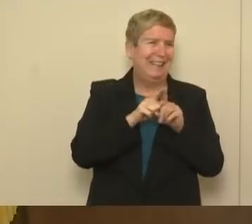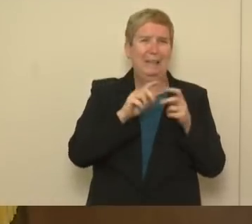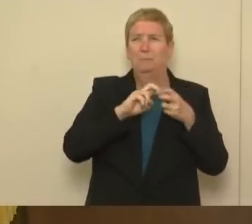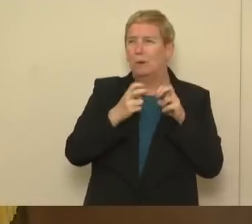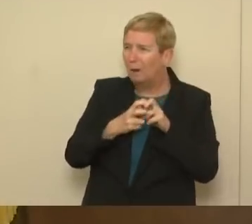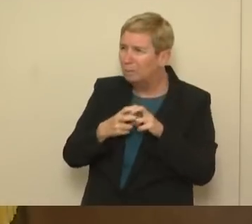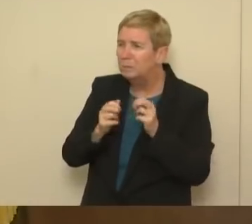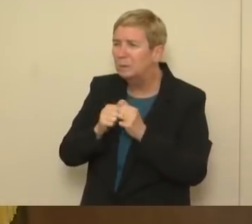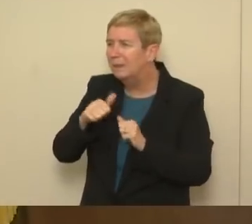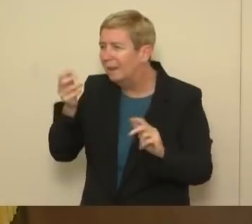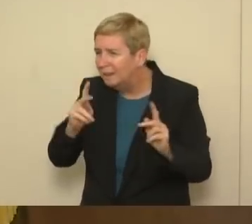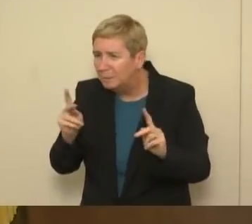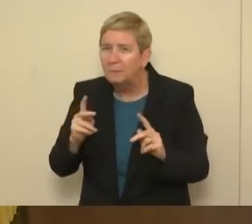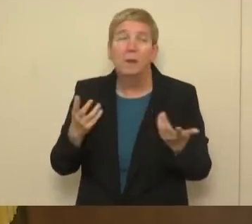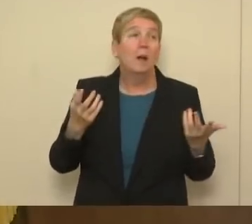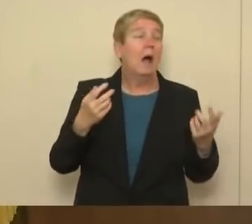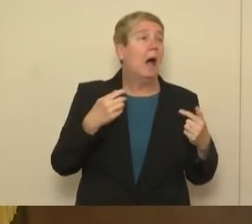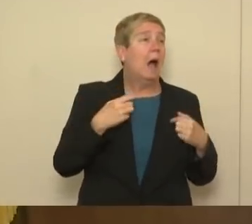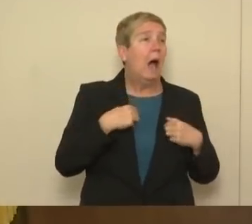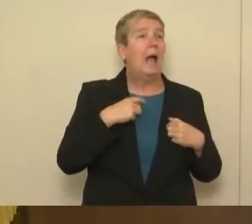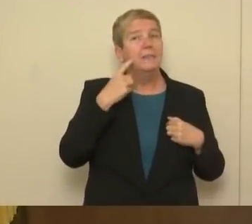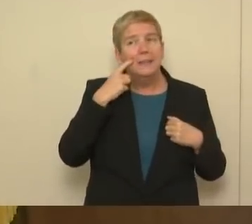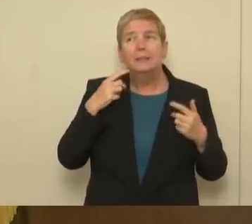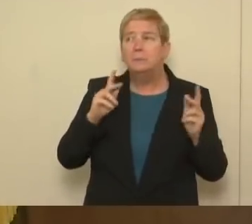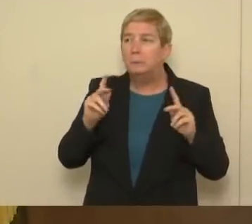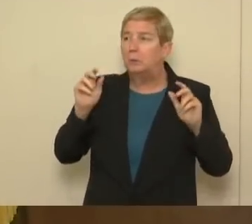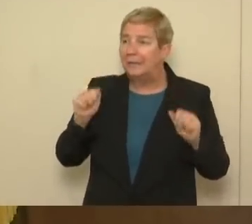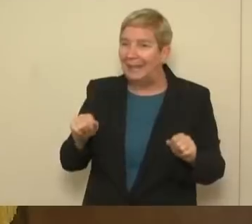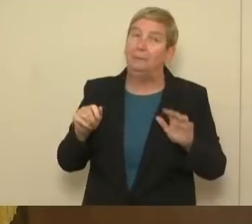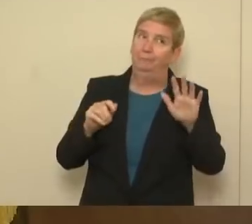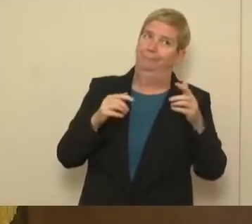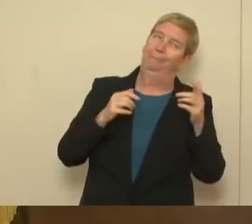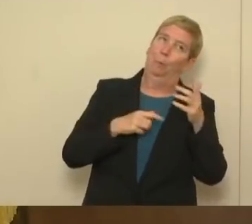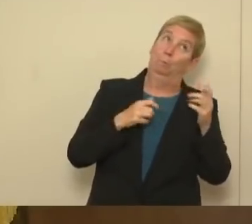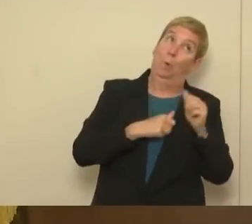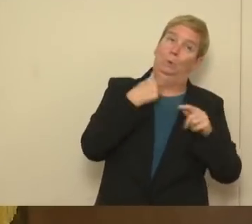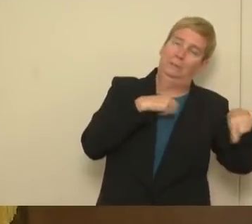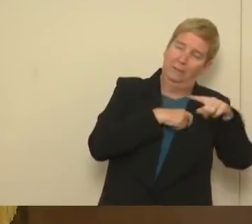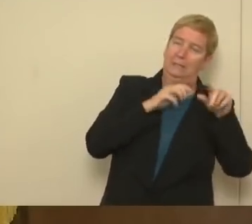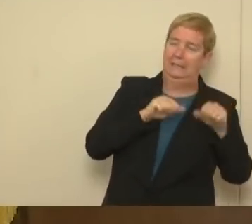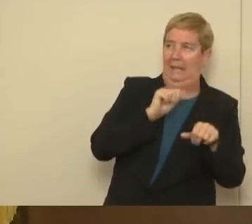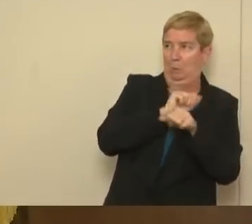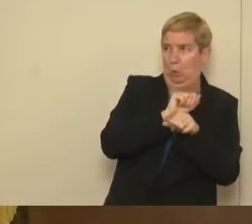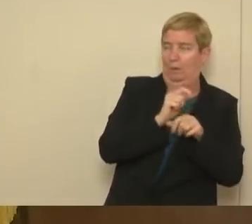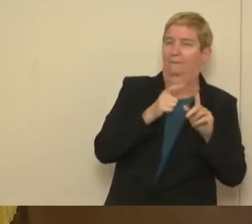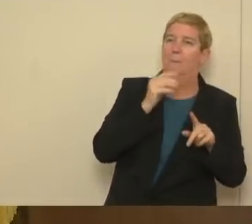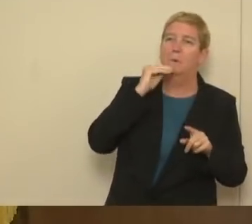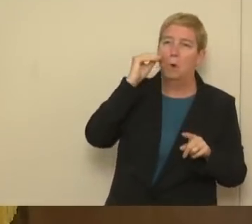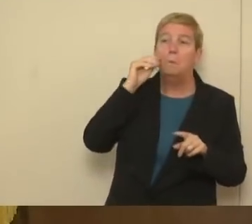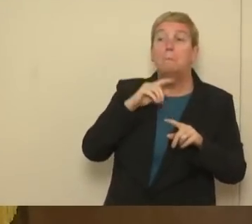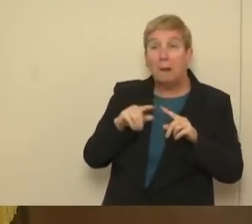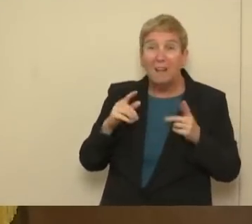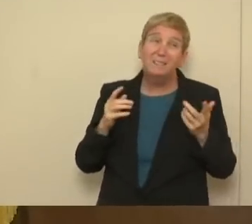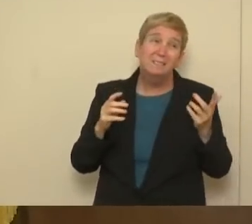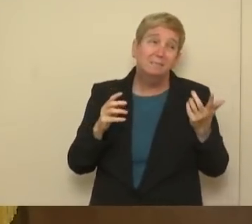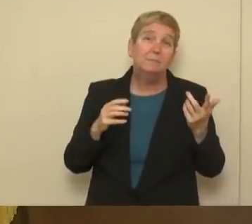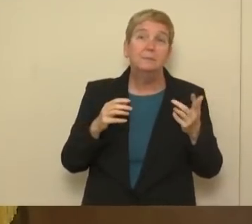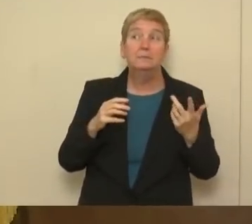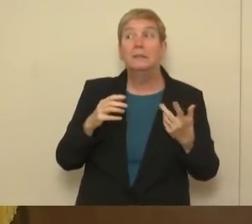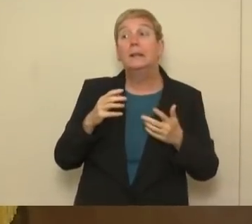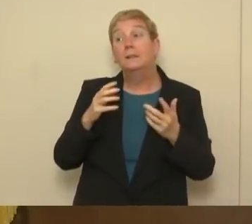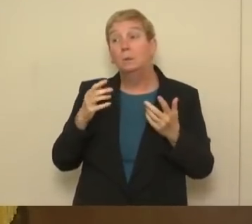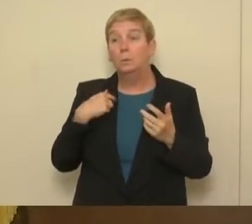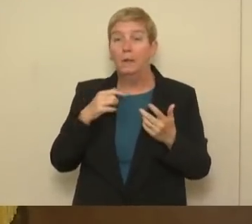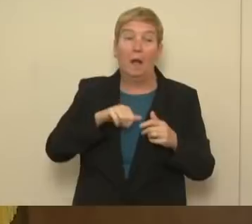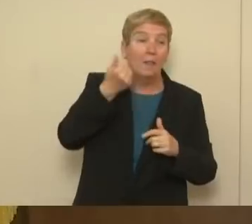even though we do have connectivity issues by virtue of not having access to the Rail Runner, but we're seeing good success for public